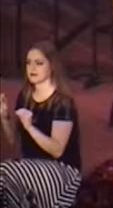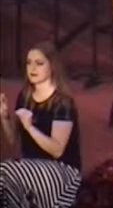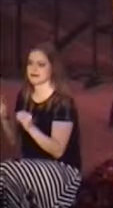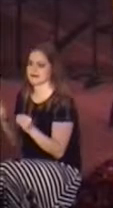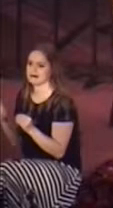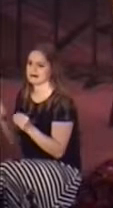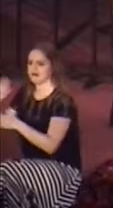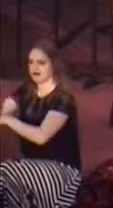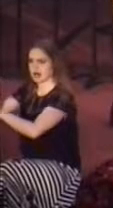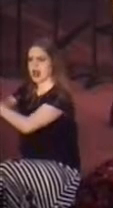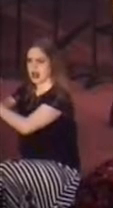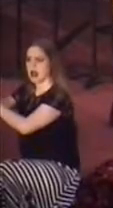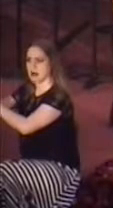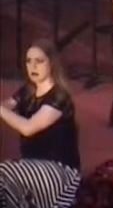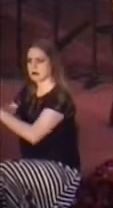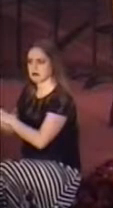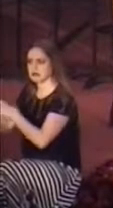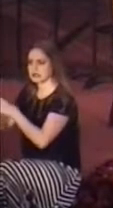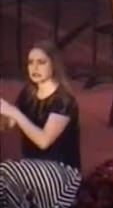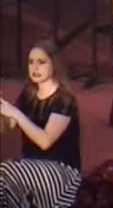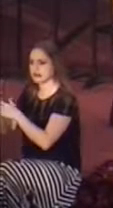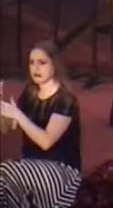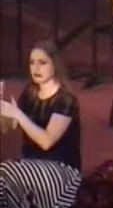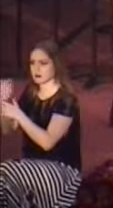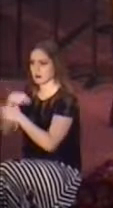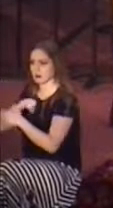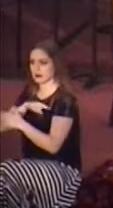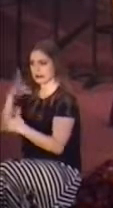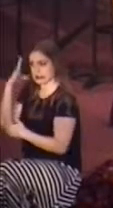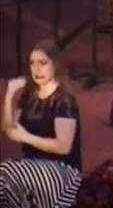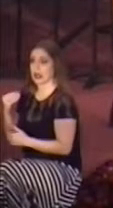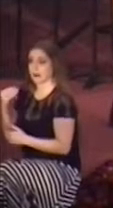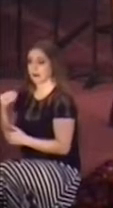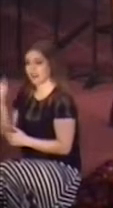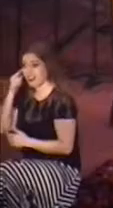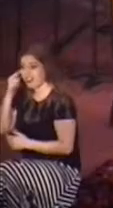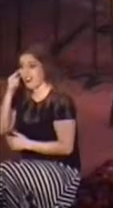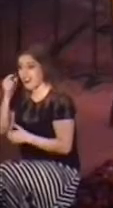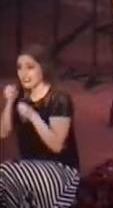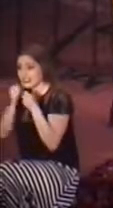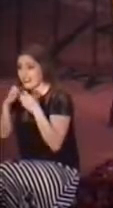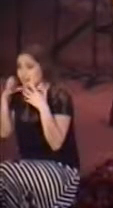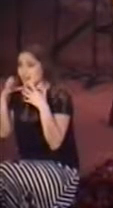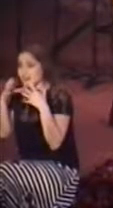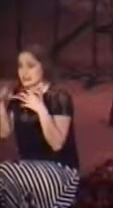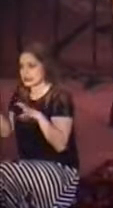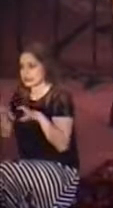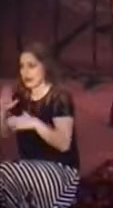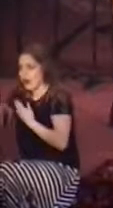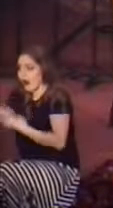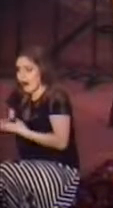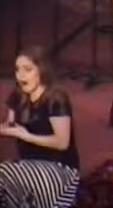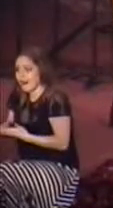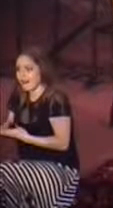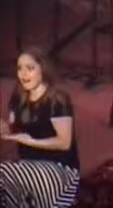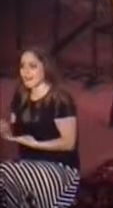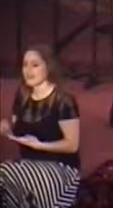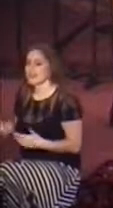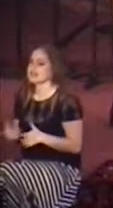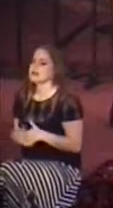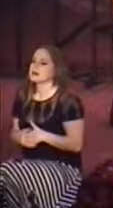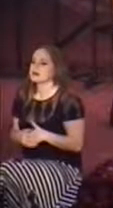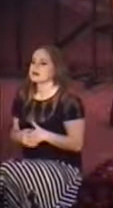we really did think St. Nick did all this stuff. We thought he was doing it. But, you know, I liked, you know,